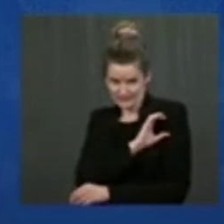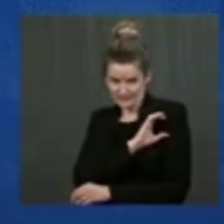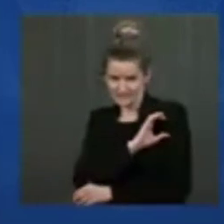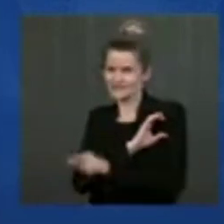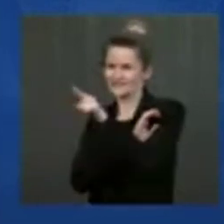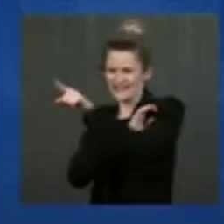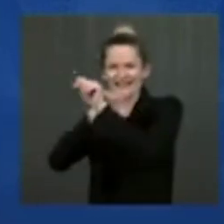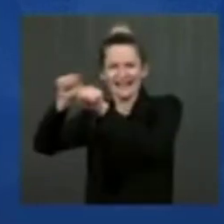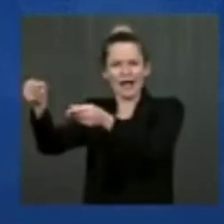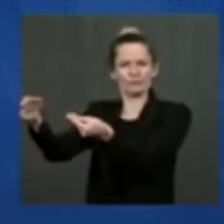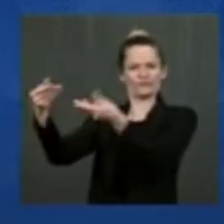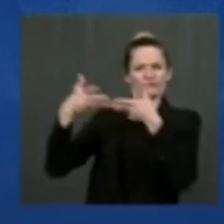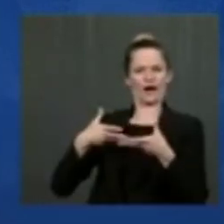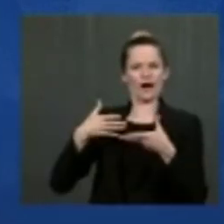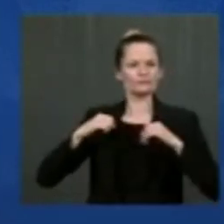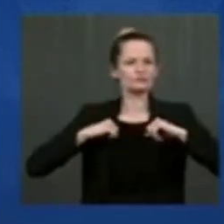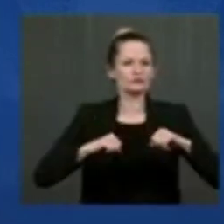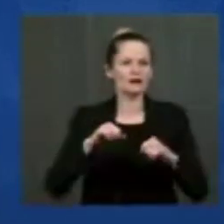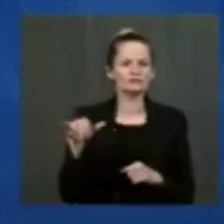Folks,